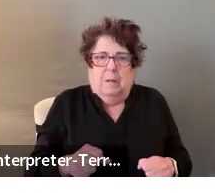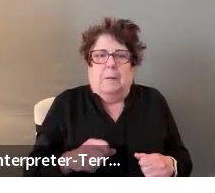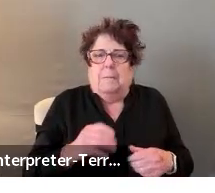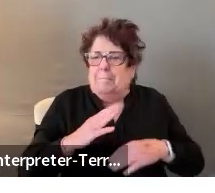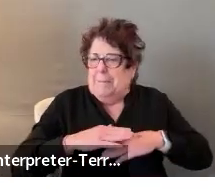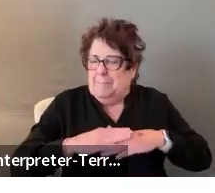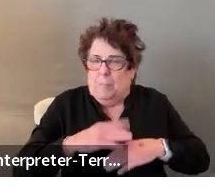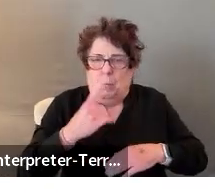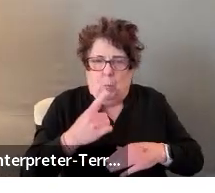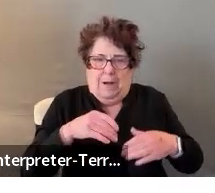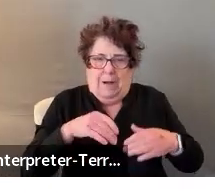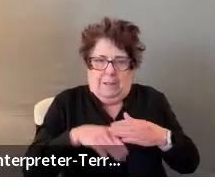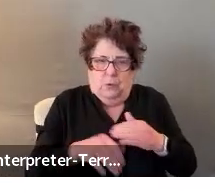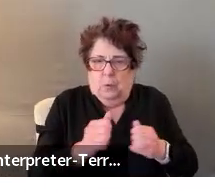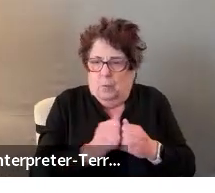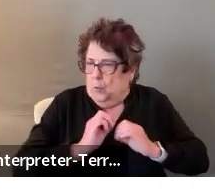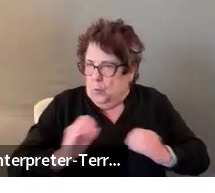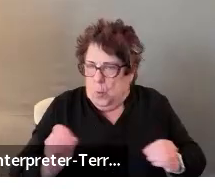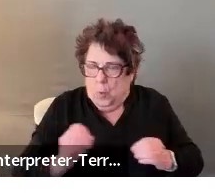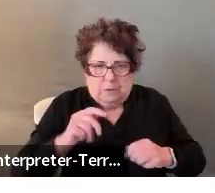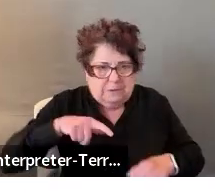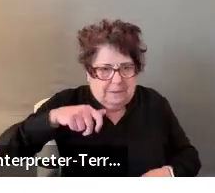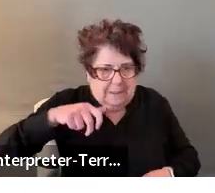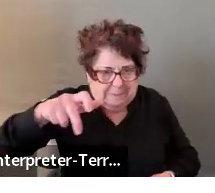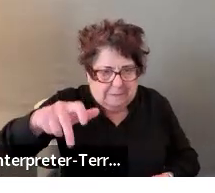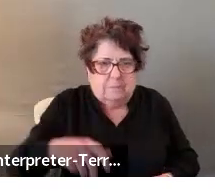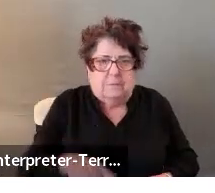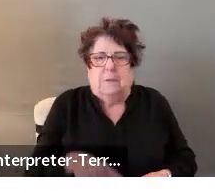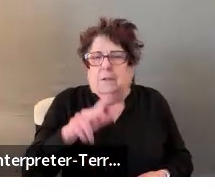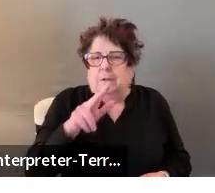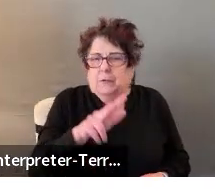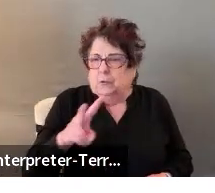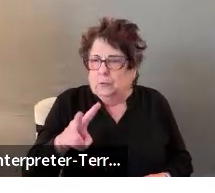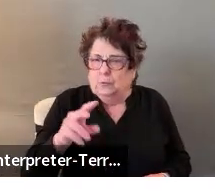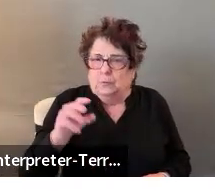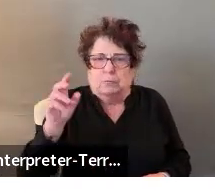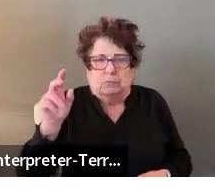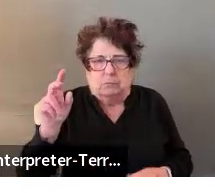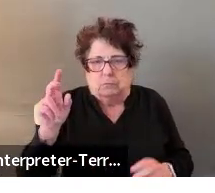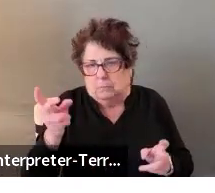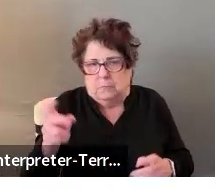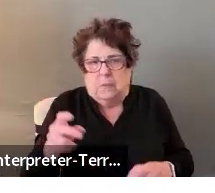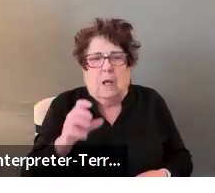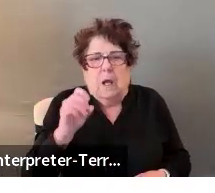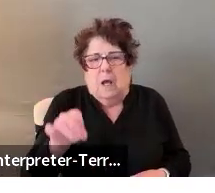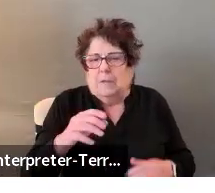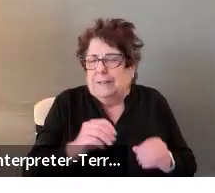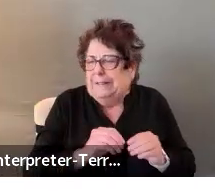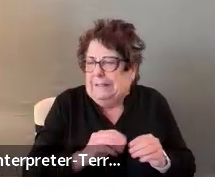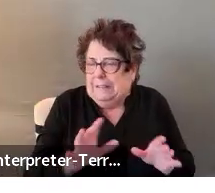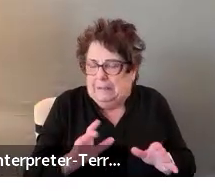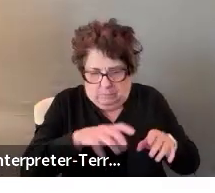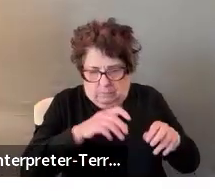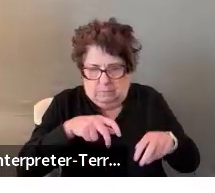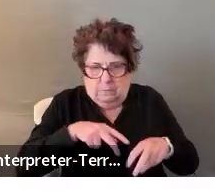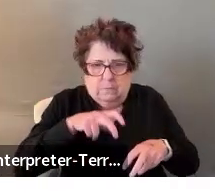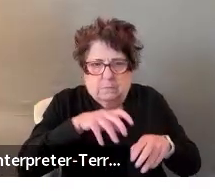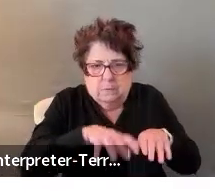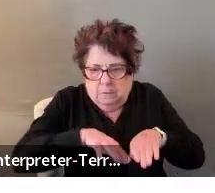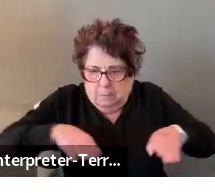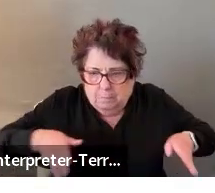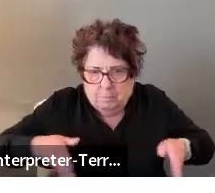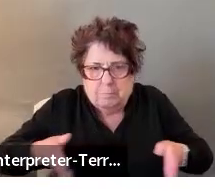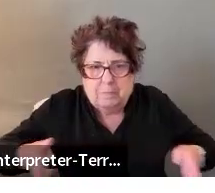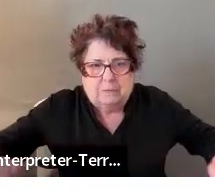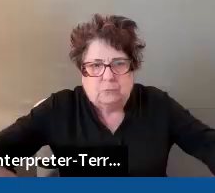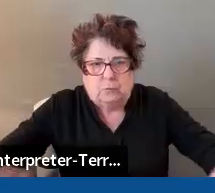interior doors, and at least a half bathroom on the main floor that an assistive device, such as a wheelchair or walker, can